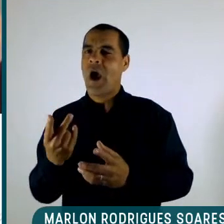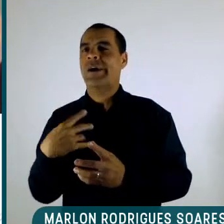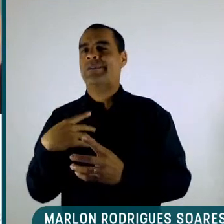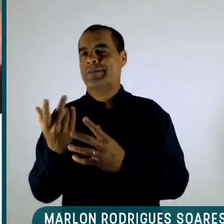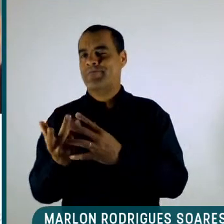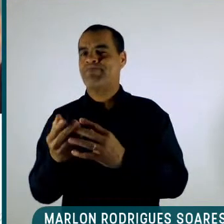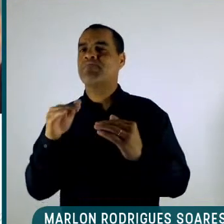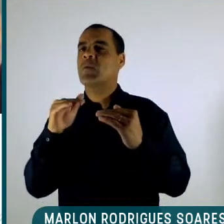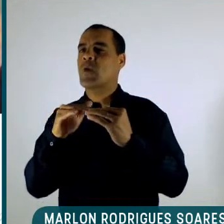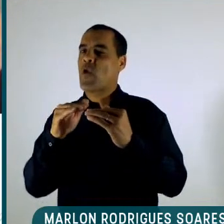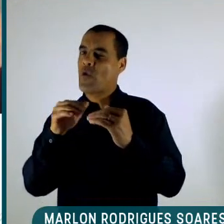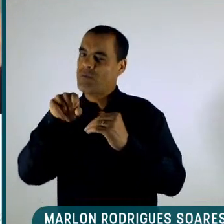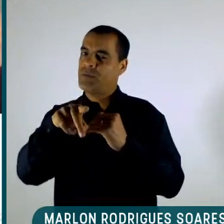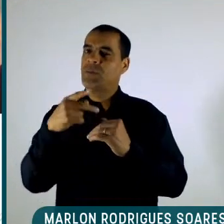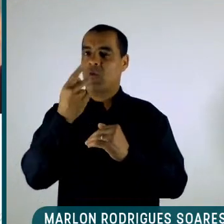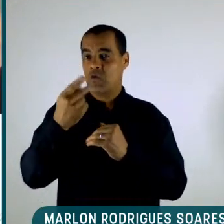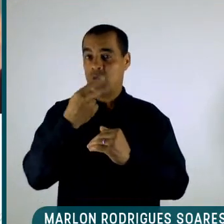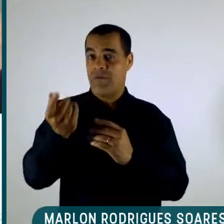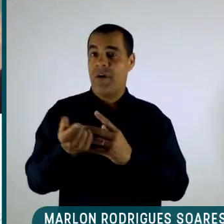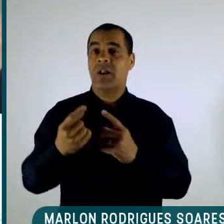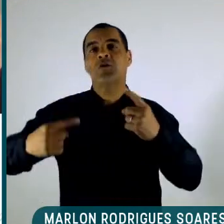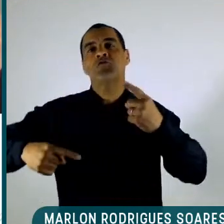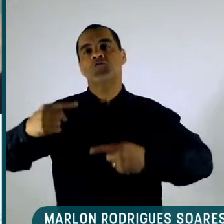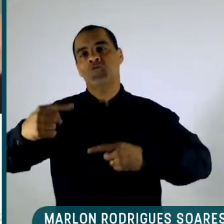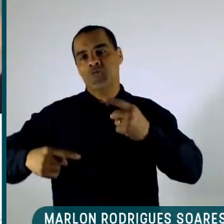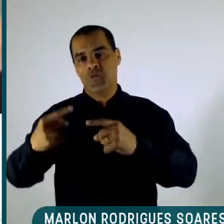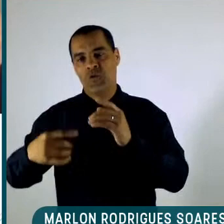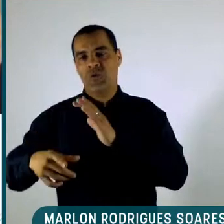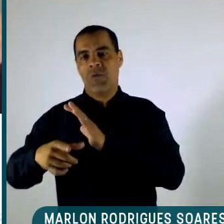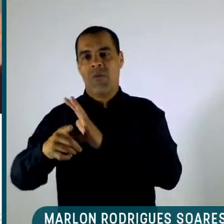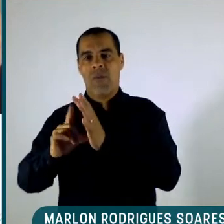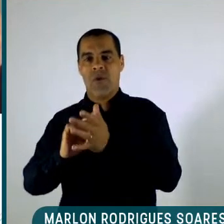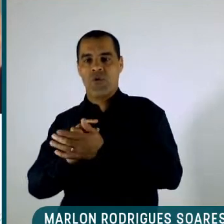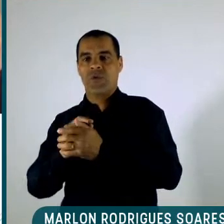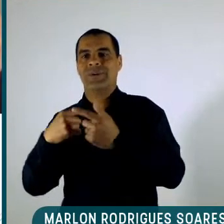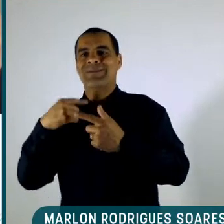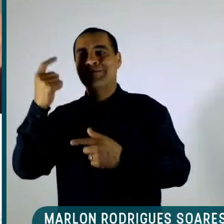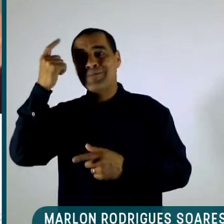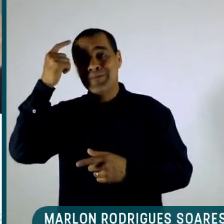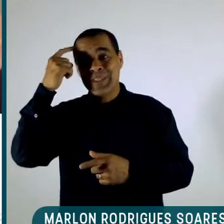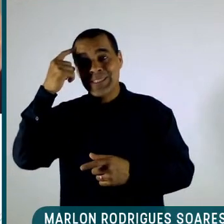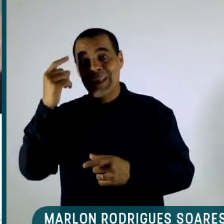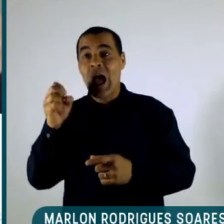our viewers, and it has to do with what you were talking about. We discussed a bit